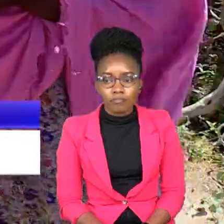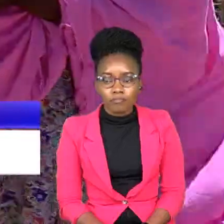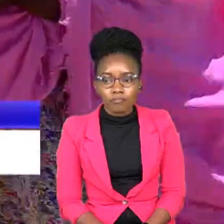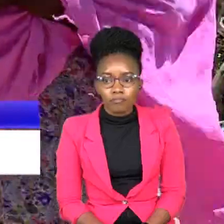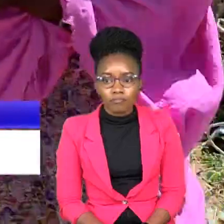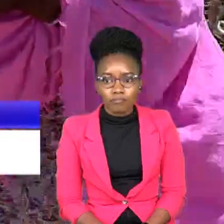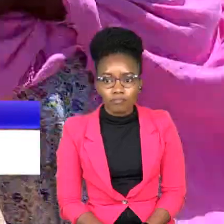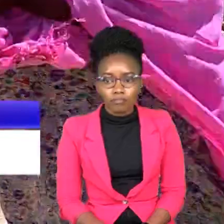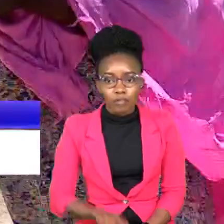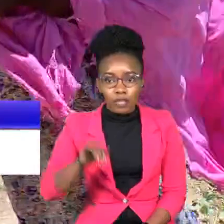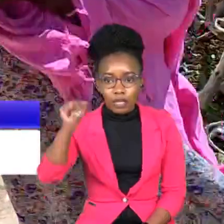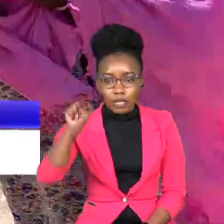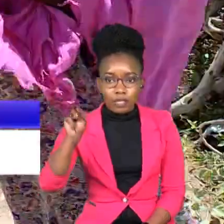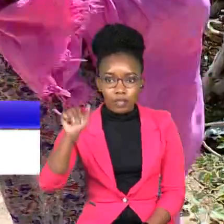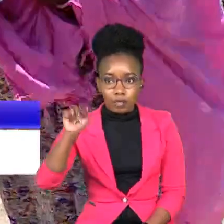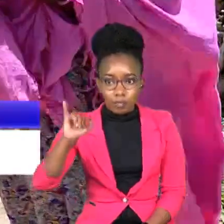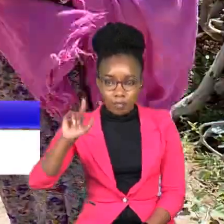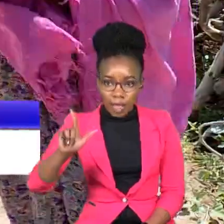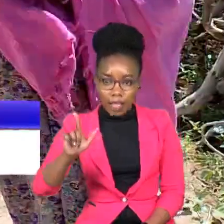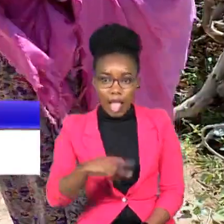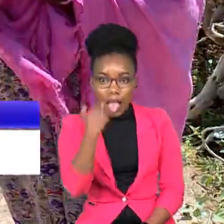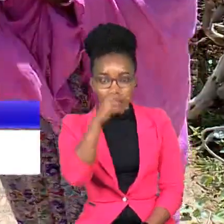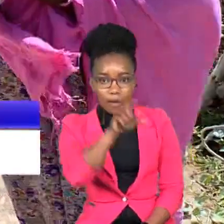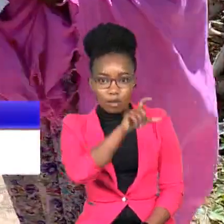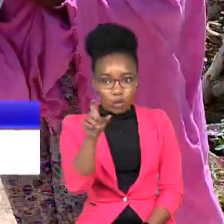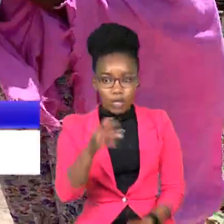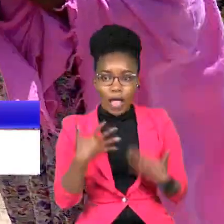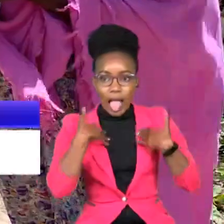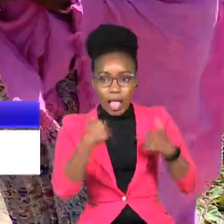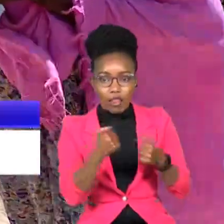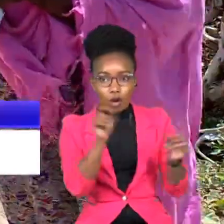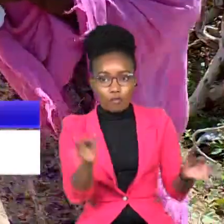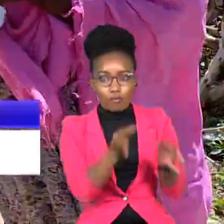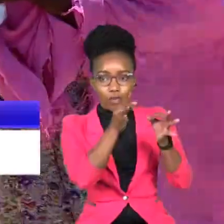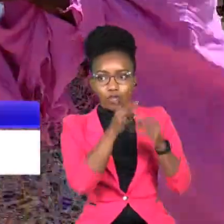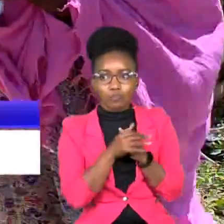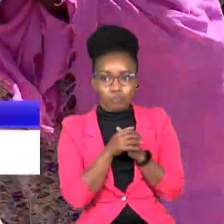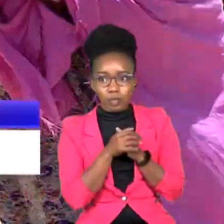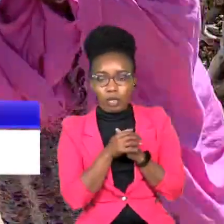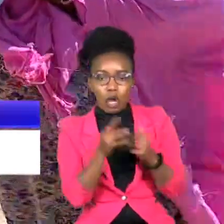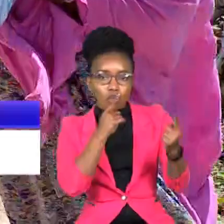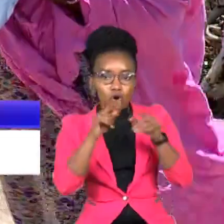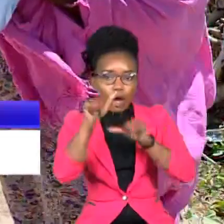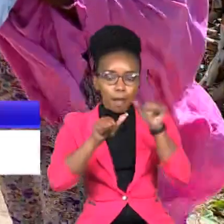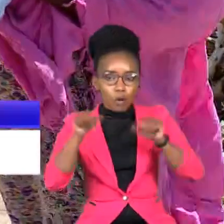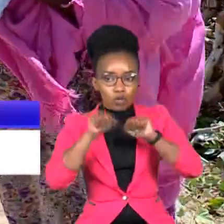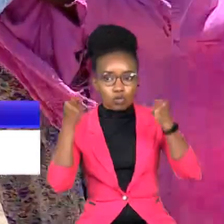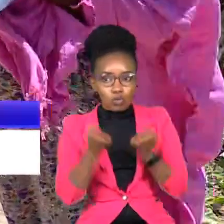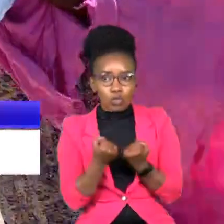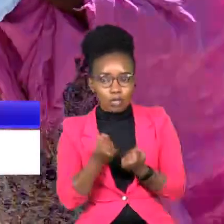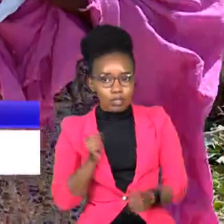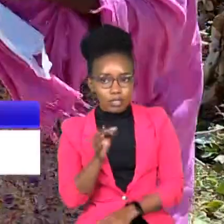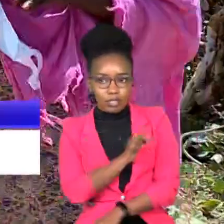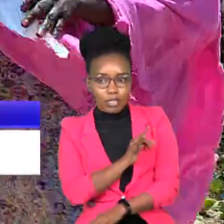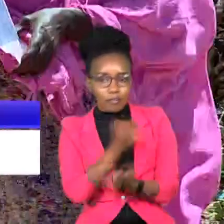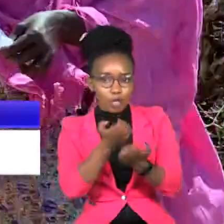Hawa Ismail Ahmed is the SRCS Burao branch health officer and speaks on how the society ensures its staff are well